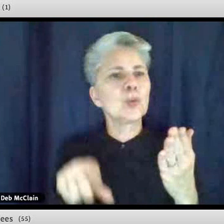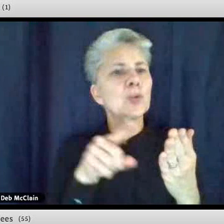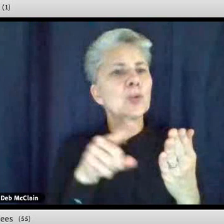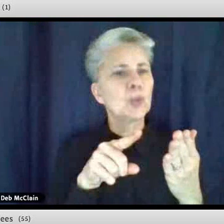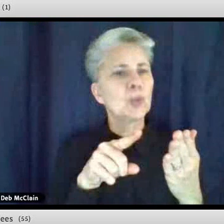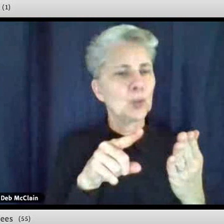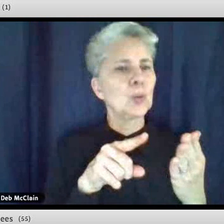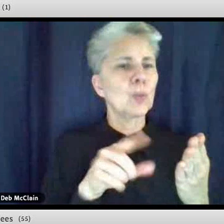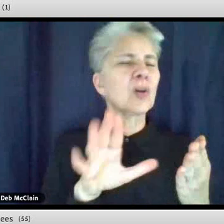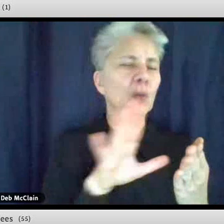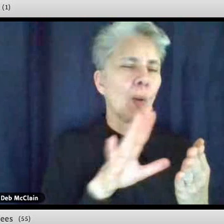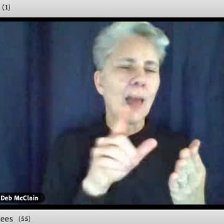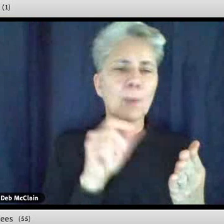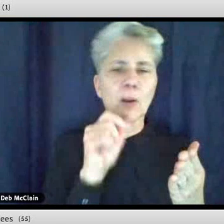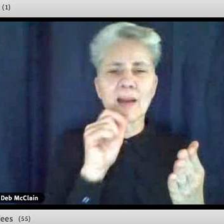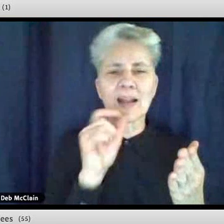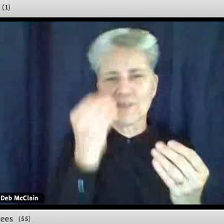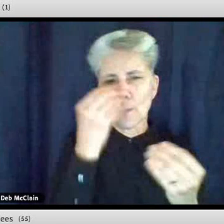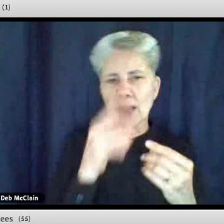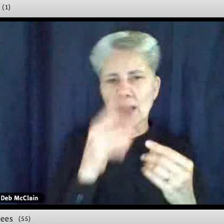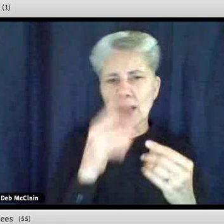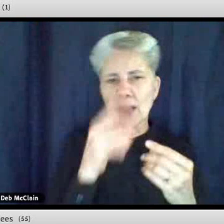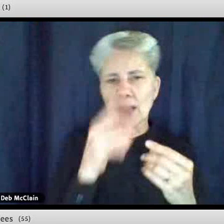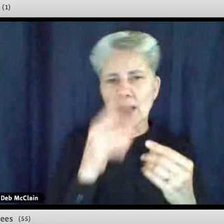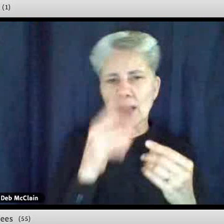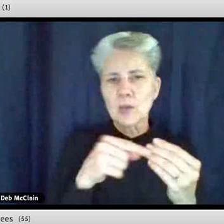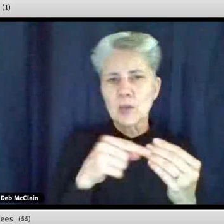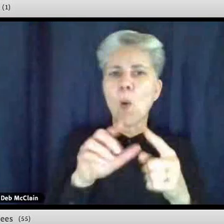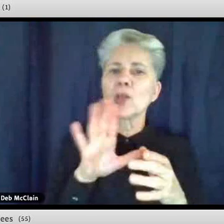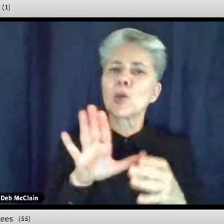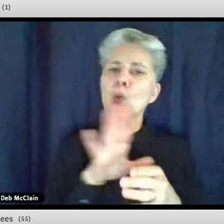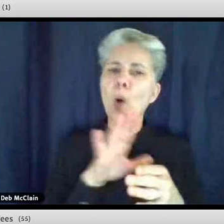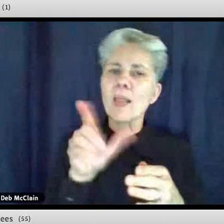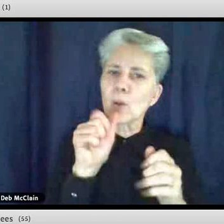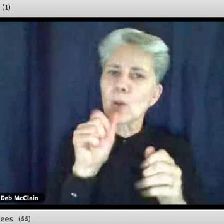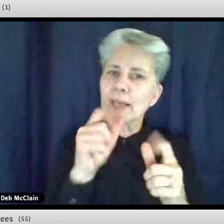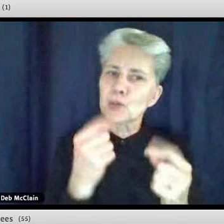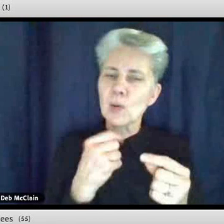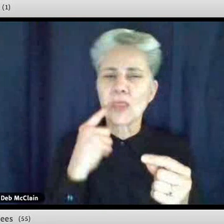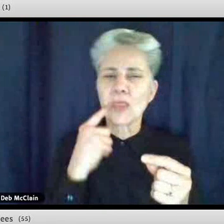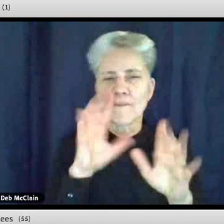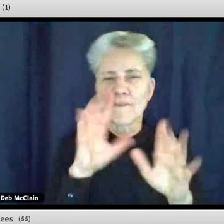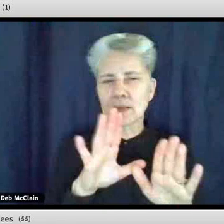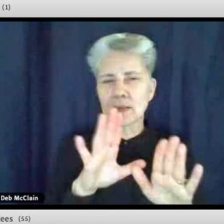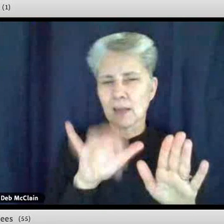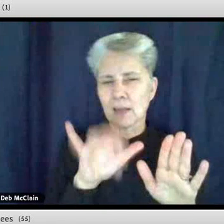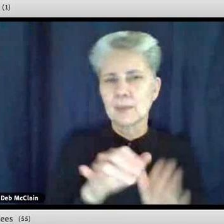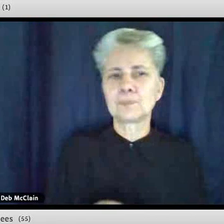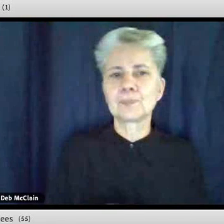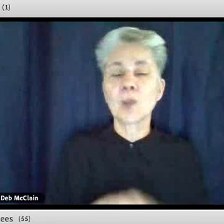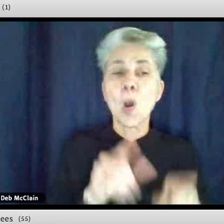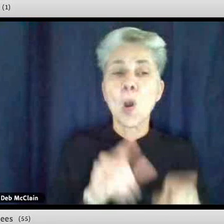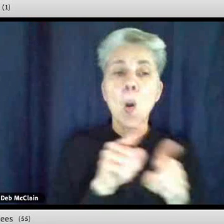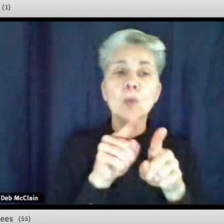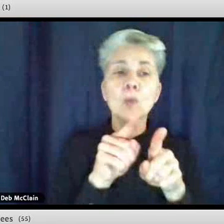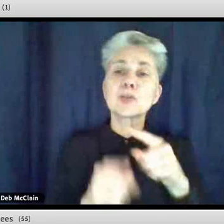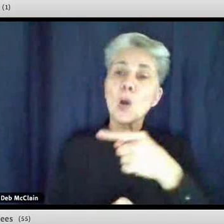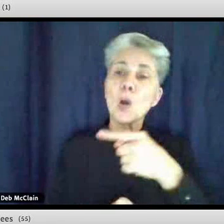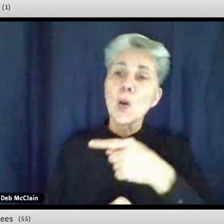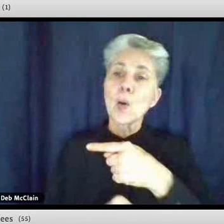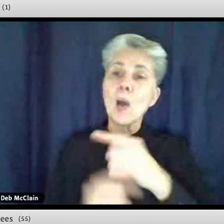What they do is they present information to help you, to help your library, not just information on coronavirus, but what your library